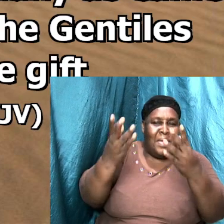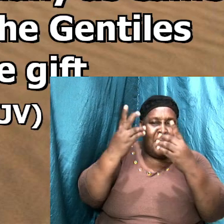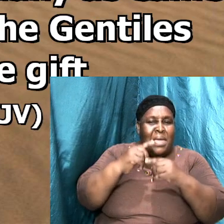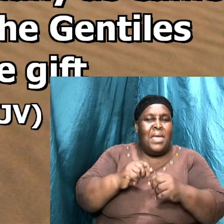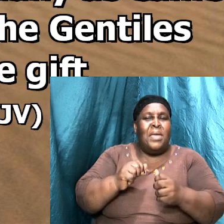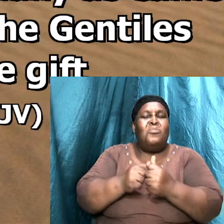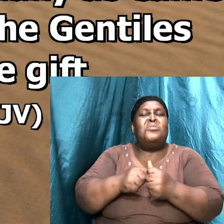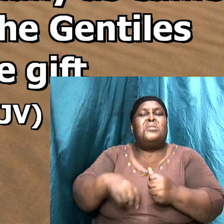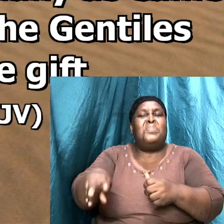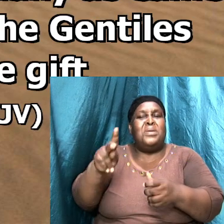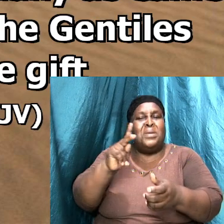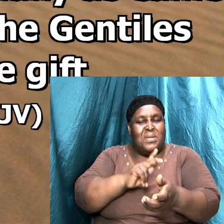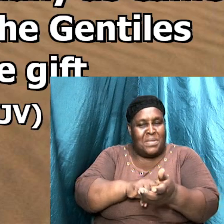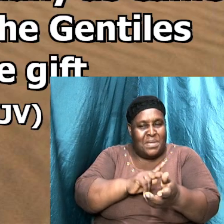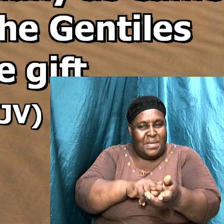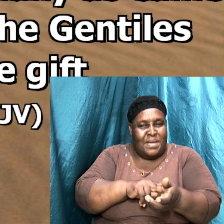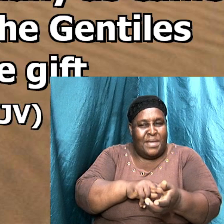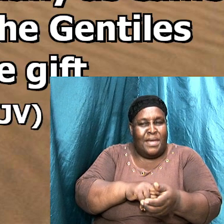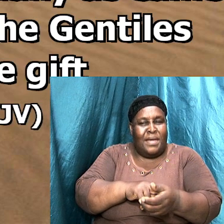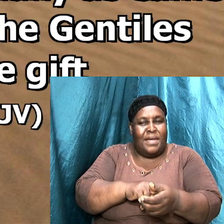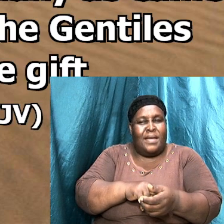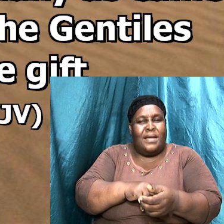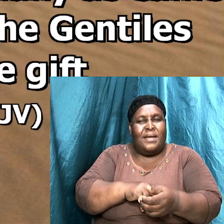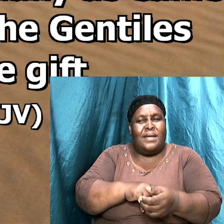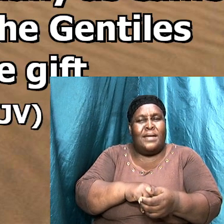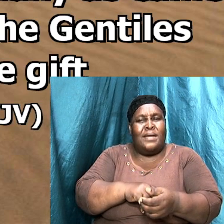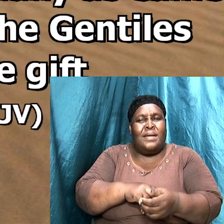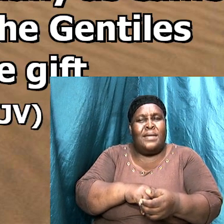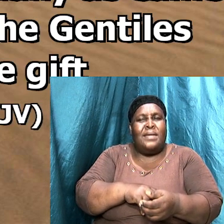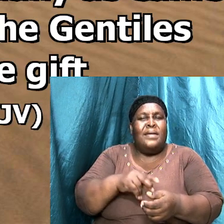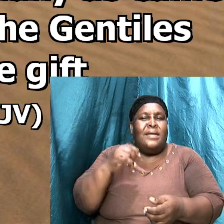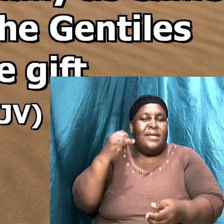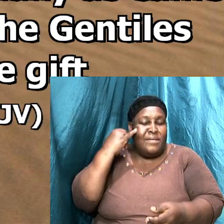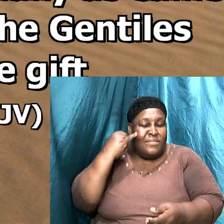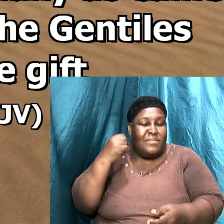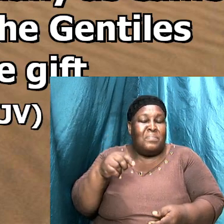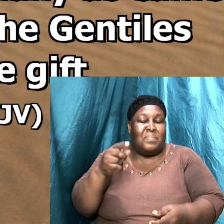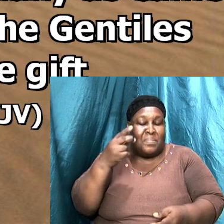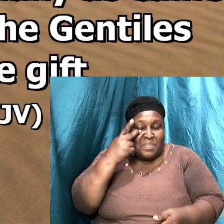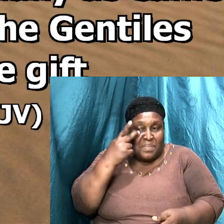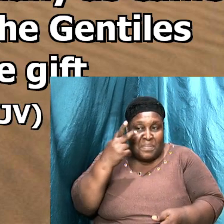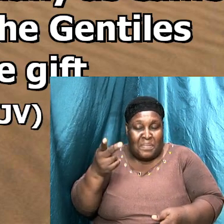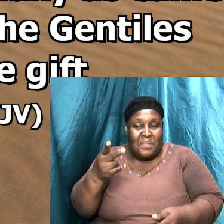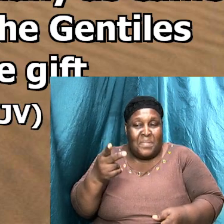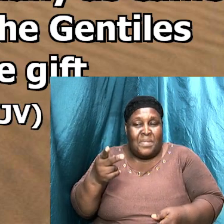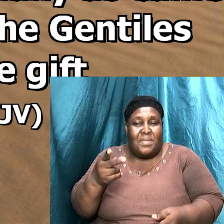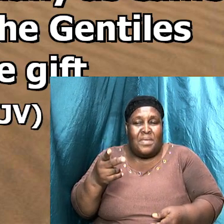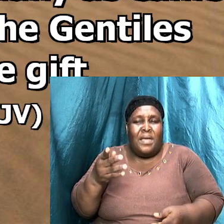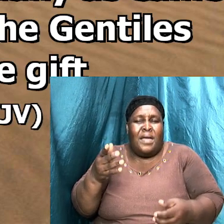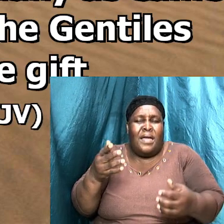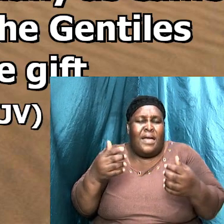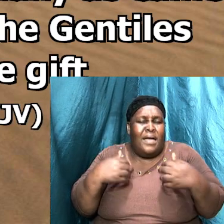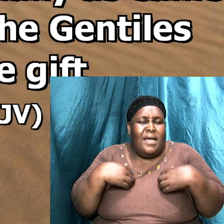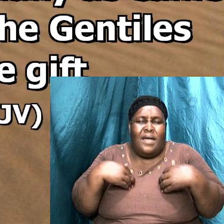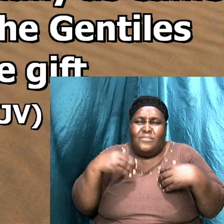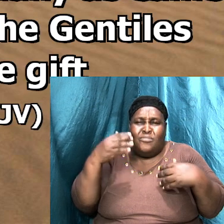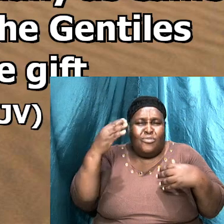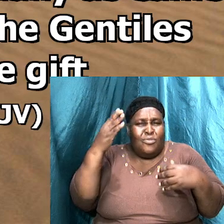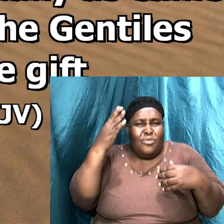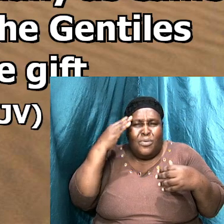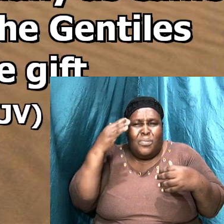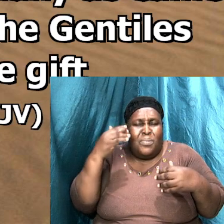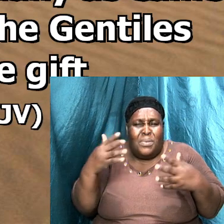as many that came with Peter now if I'm going to paint a picture you have to understand what is happening here the